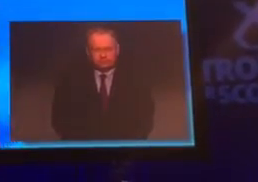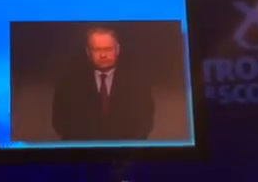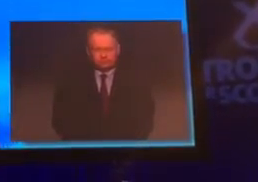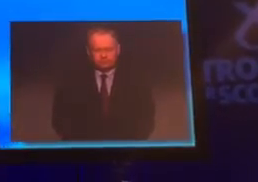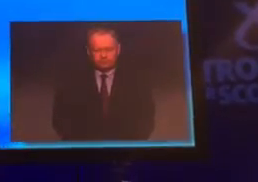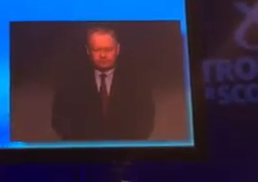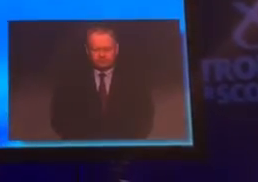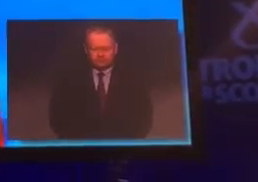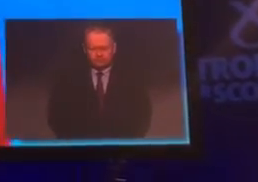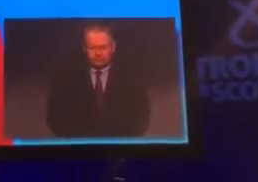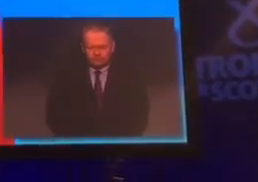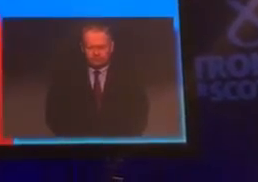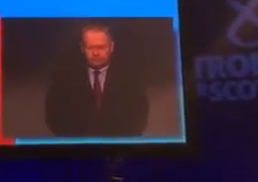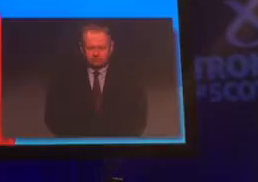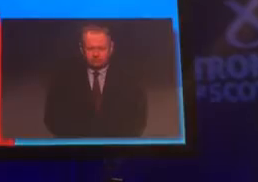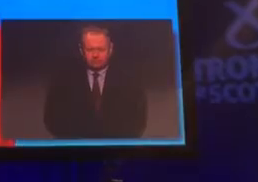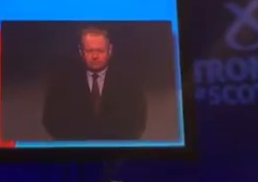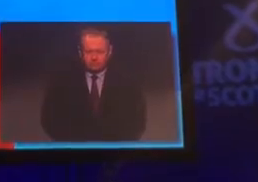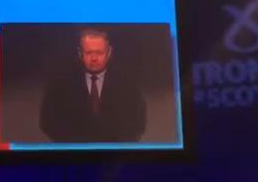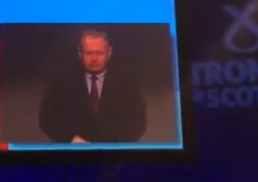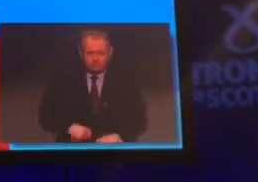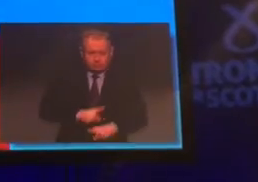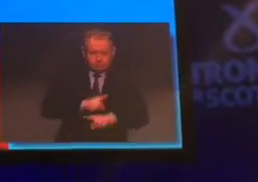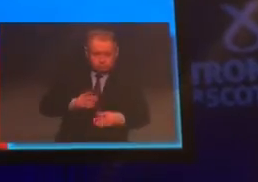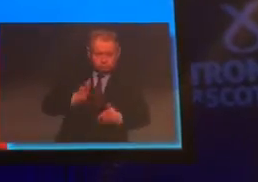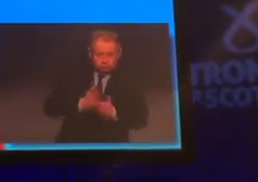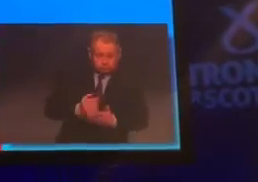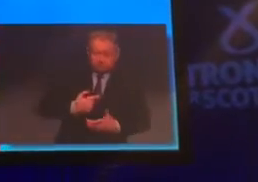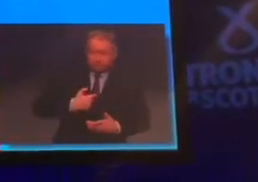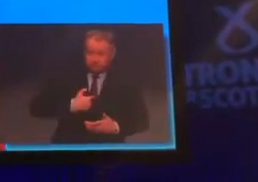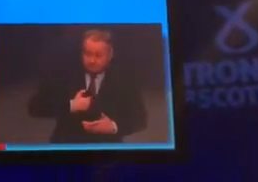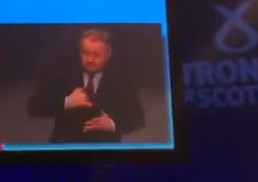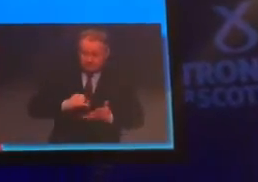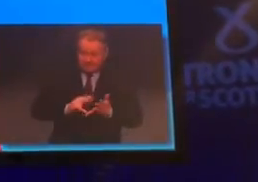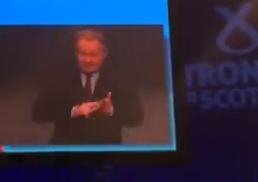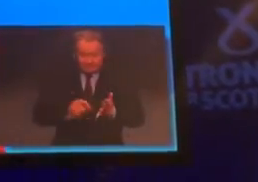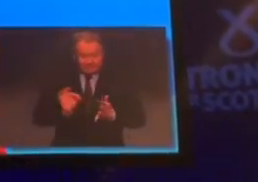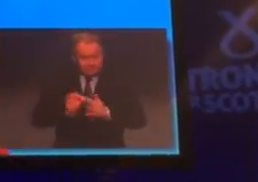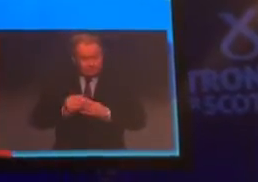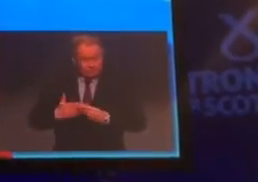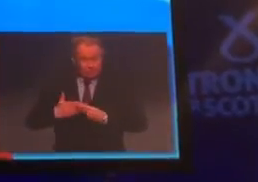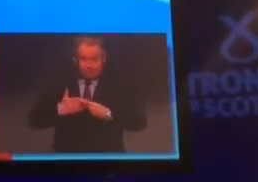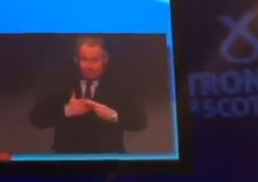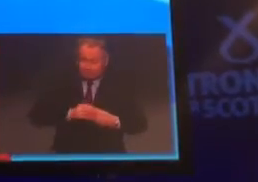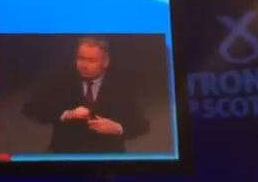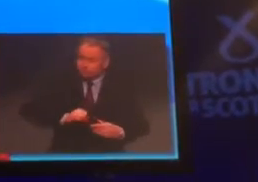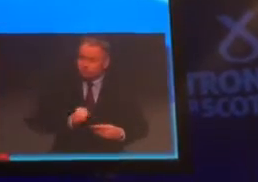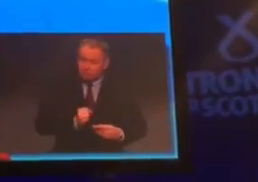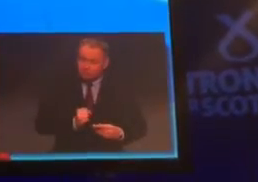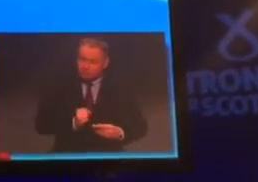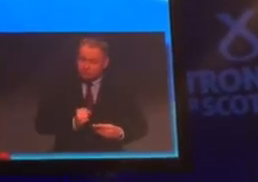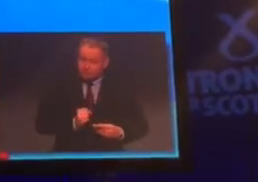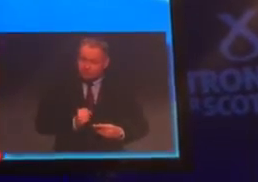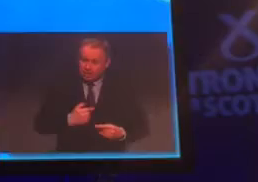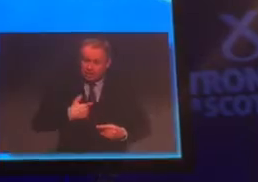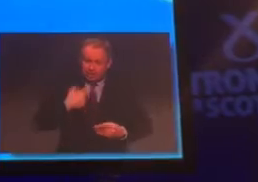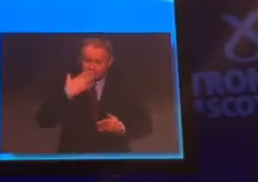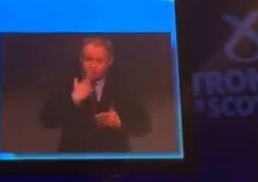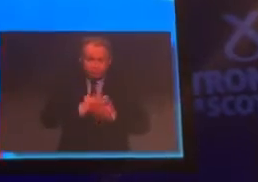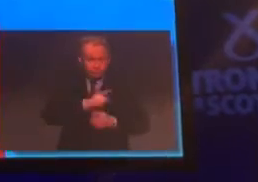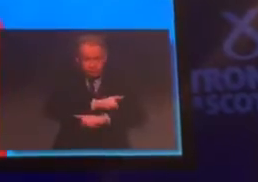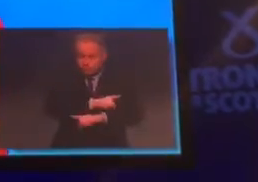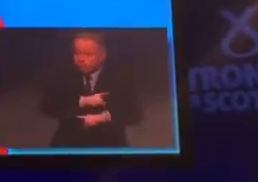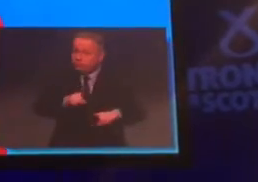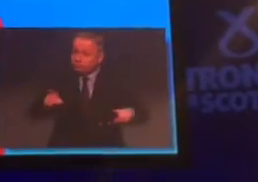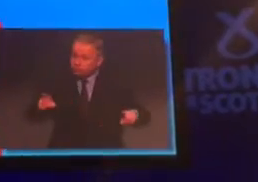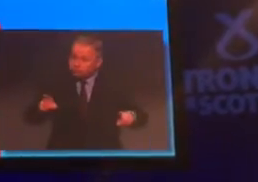I will ask you to place your trust in me and in my party to lead our country. And in return, I promise you